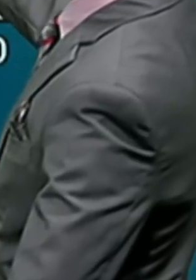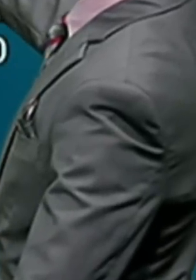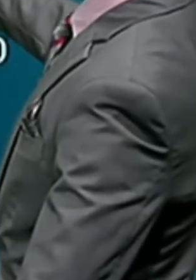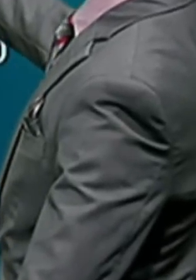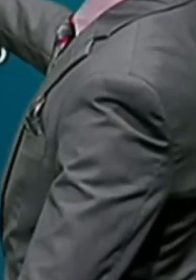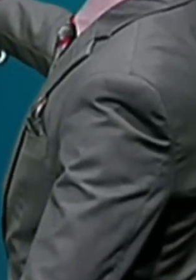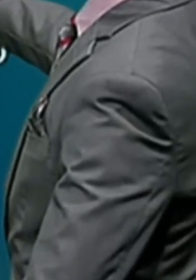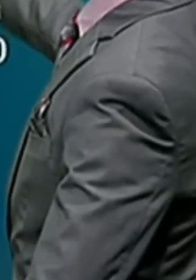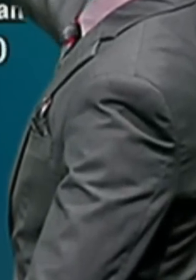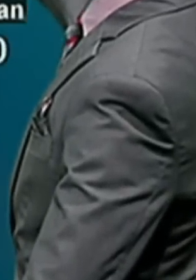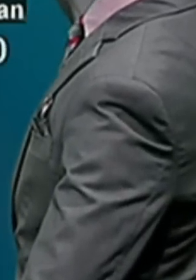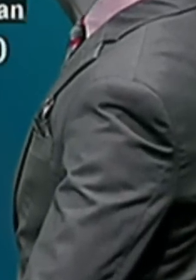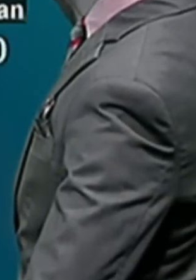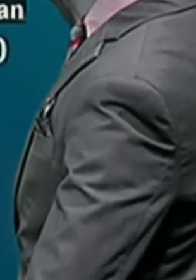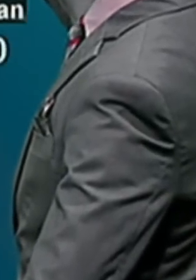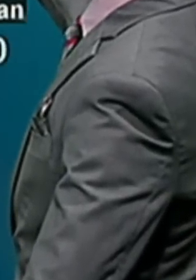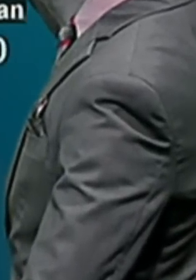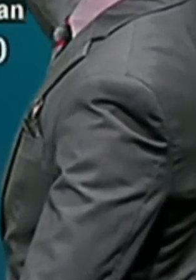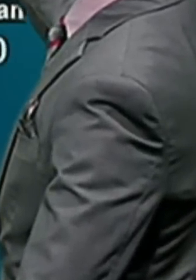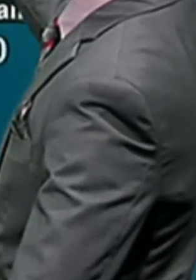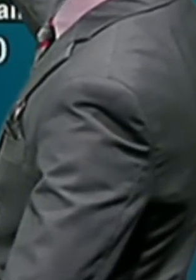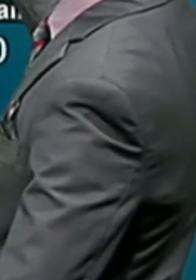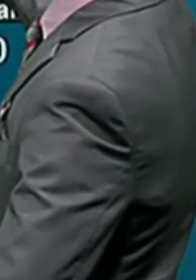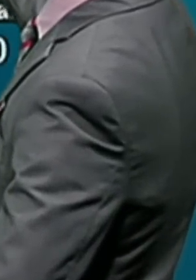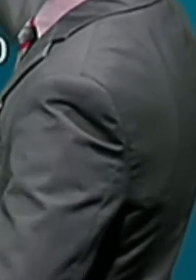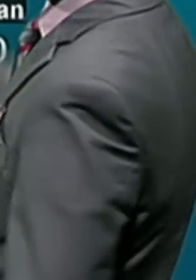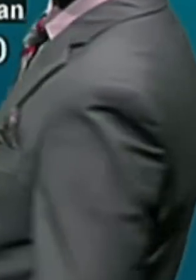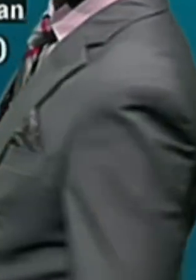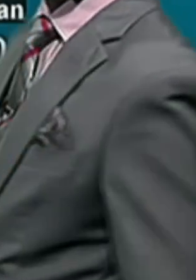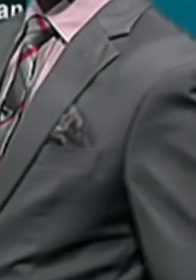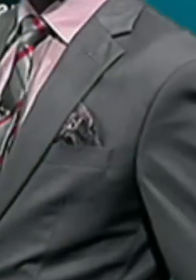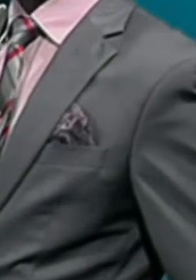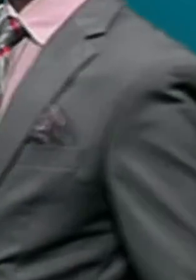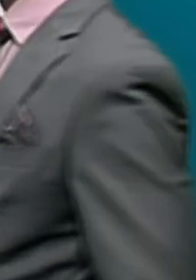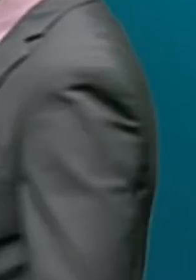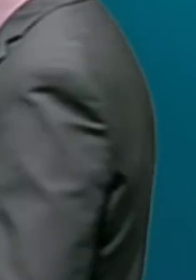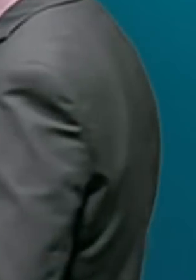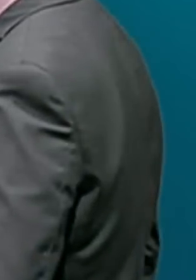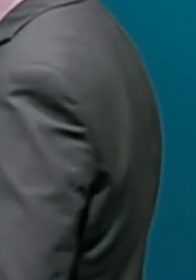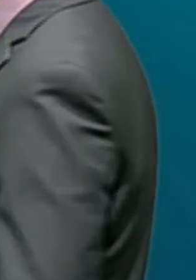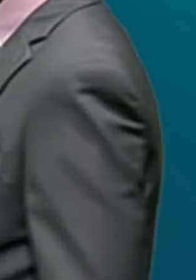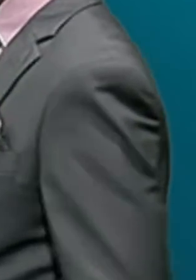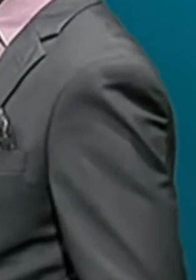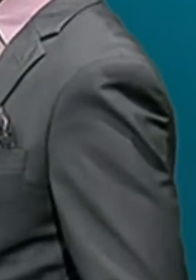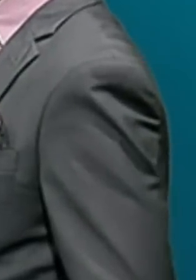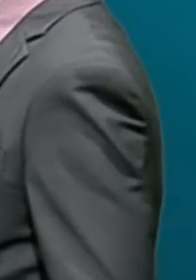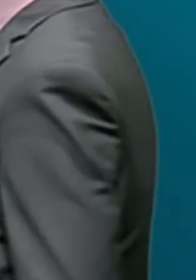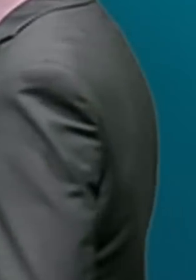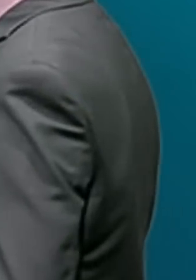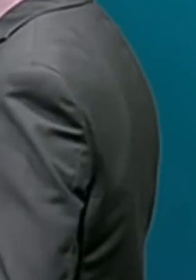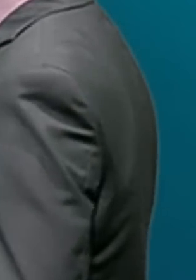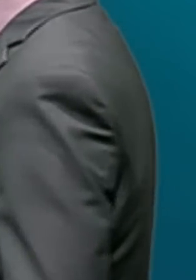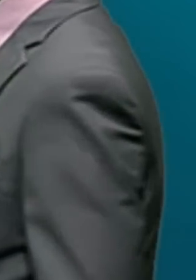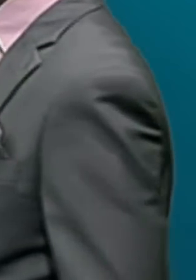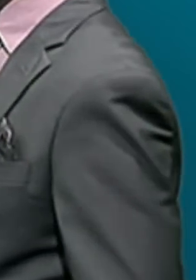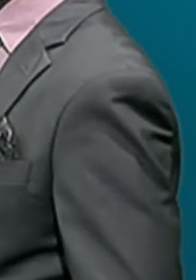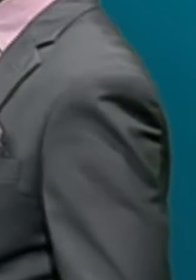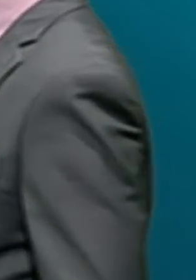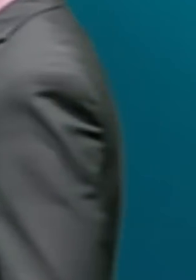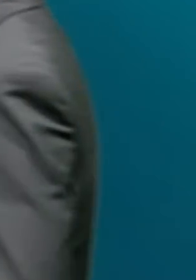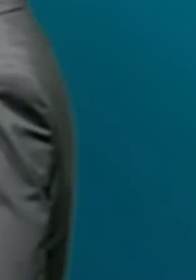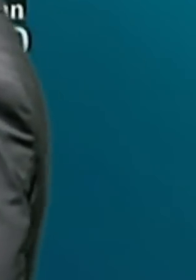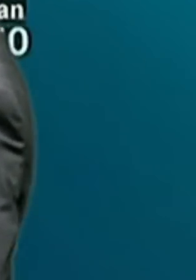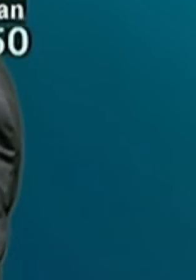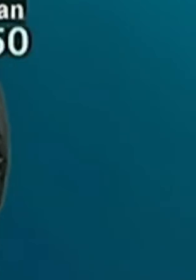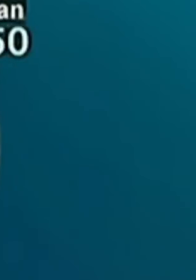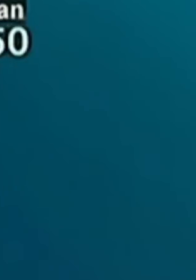mario makabakabana dikarolo tšona tšeo le dikgonagalo tša dipula diperesente ke tše masometharo re lebetse yona go loka kwa province ya Mpumalanga letšatši le go sa re sa itemogela dikgonagalo tša